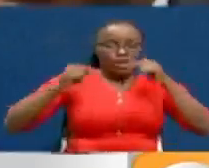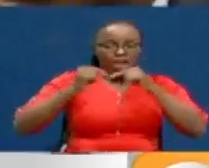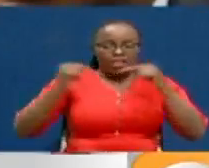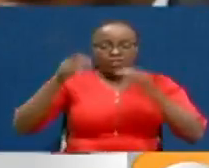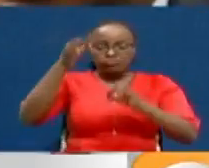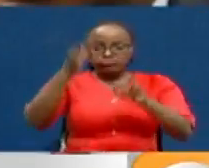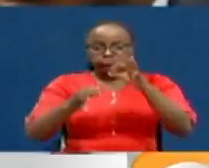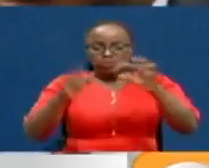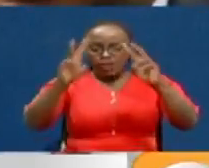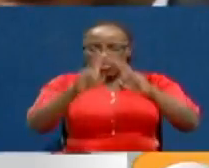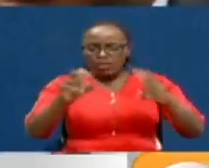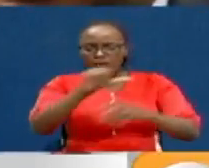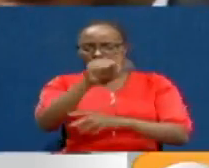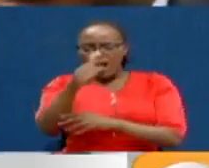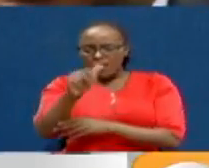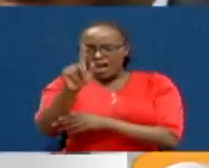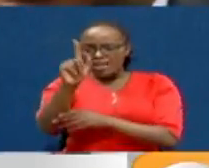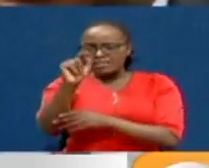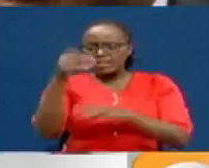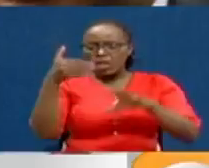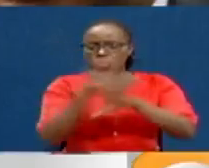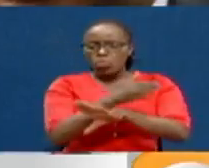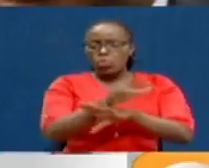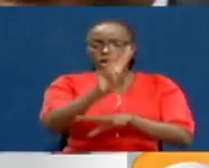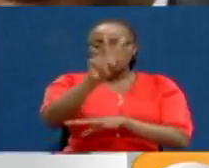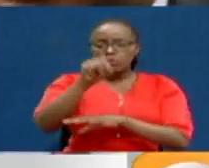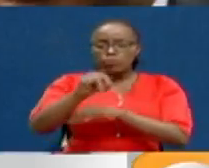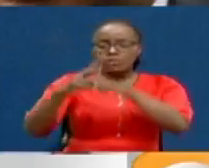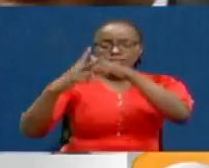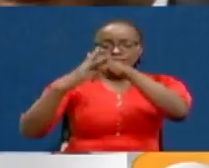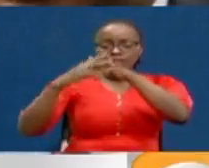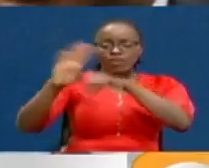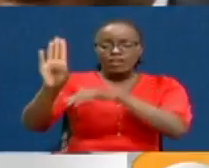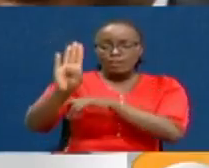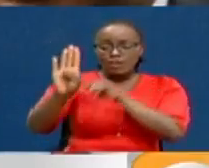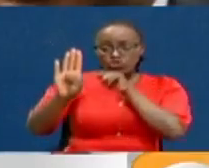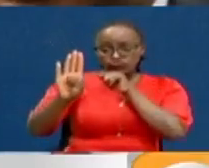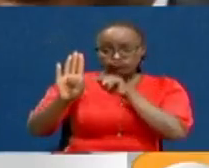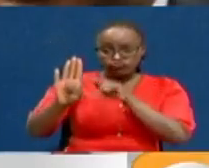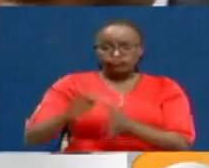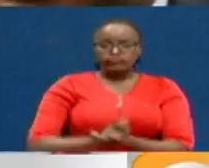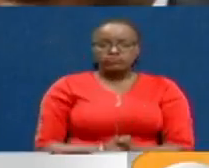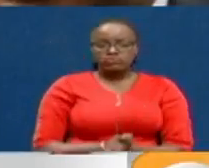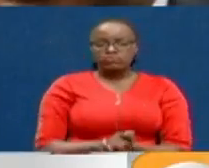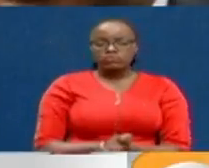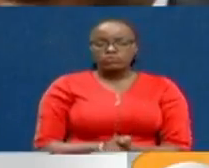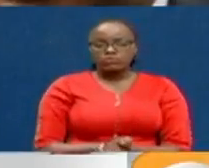investigation over a tender scandal of up to 2.7 billion shillings.